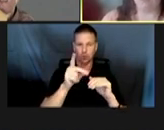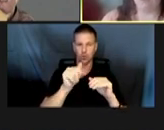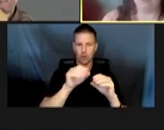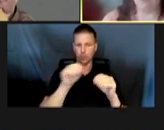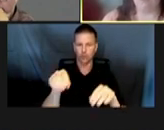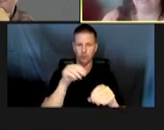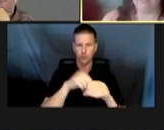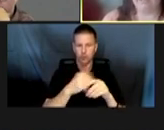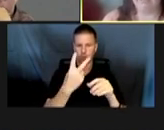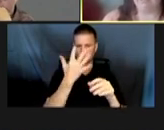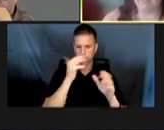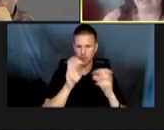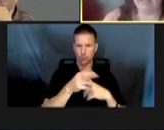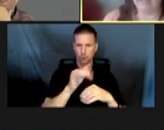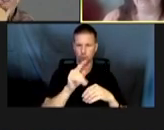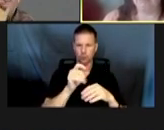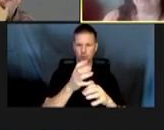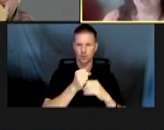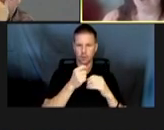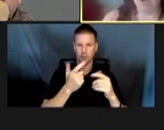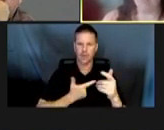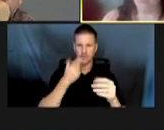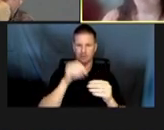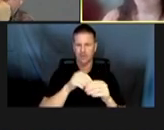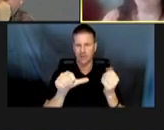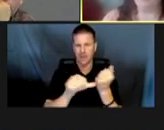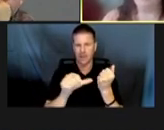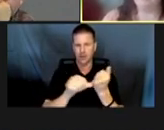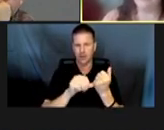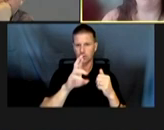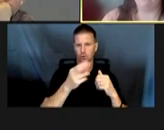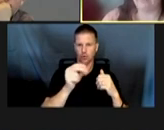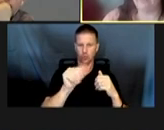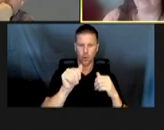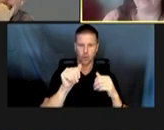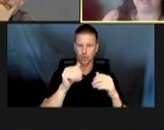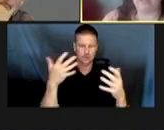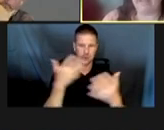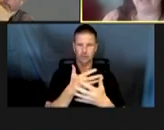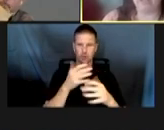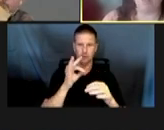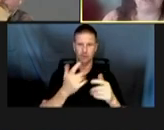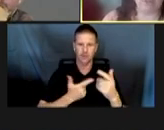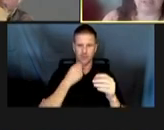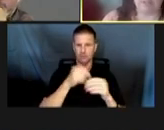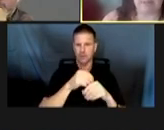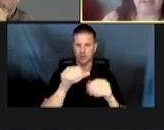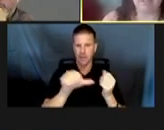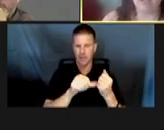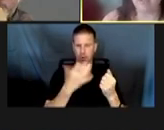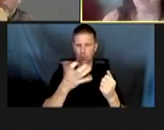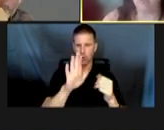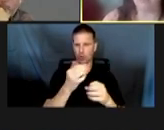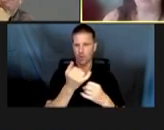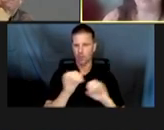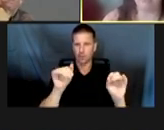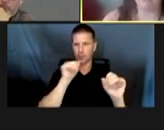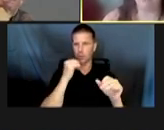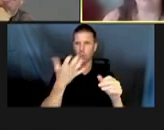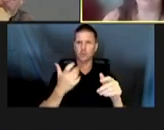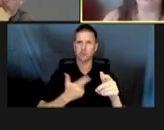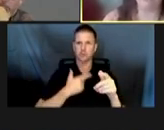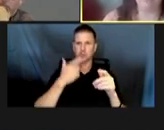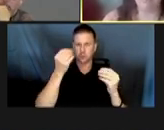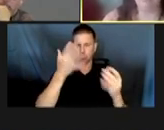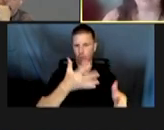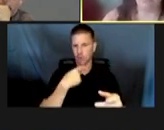a two-bedroom unit and get a live-in aide. Rhoda was terrified of a live-in aide. She wanted her independence. She didn't want someone telling her